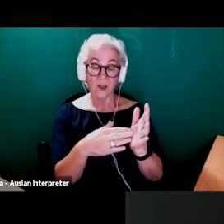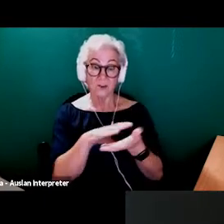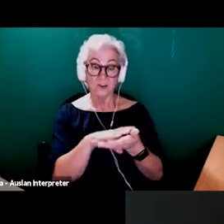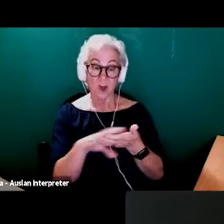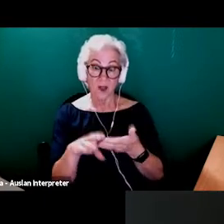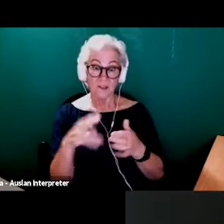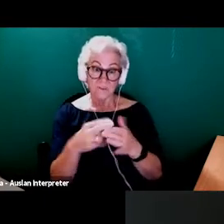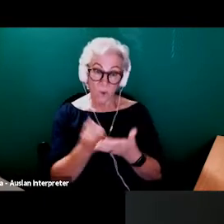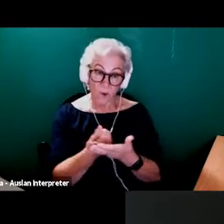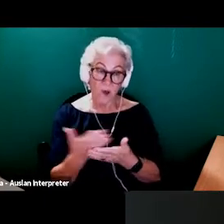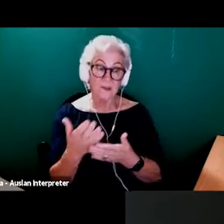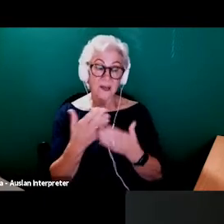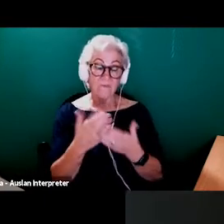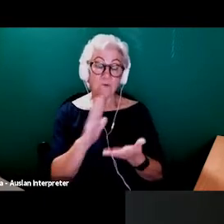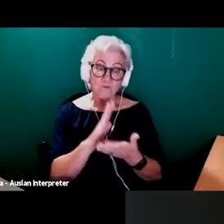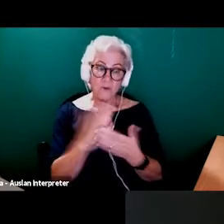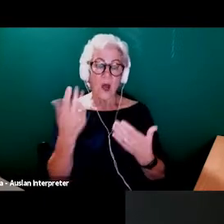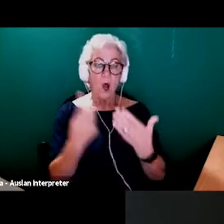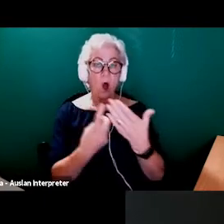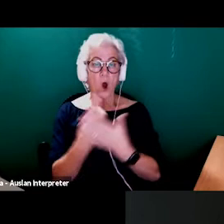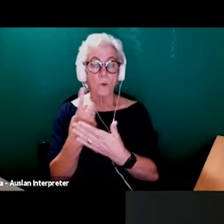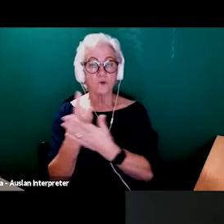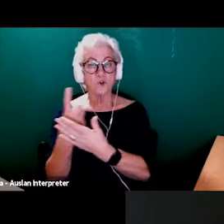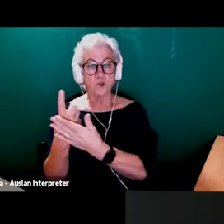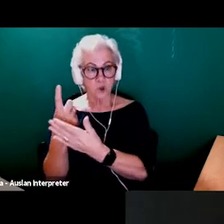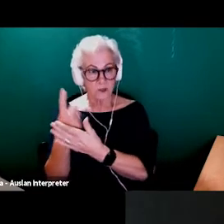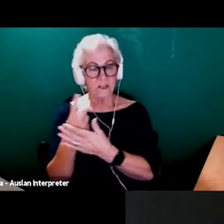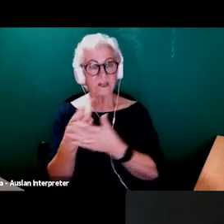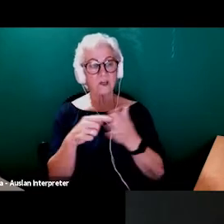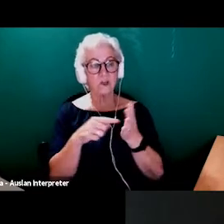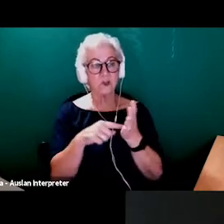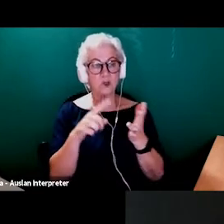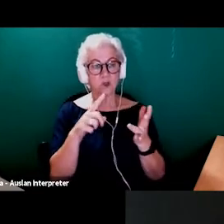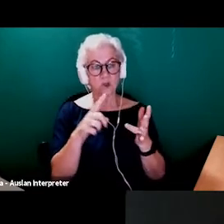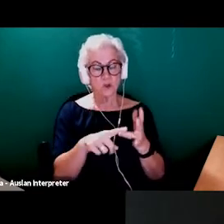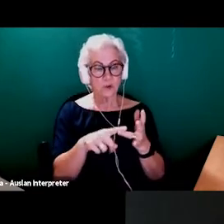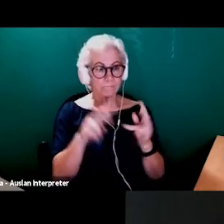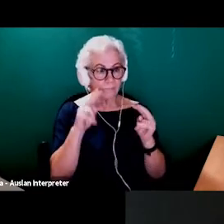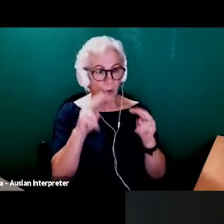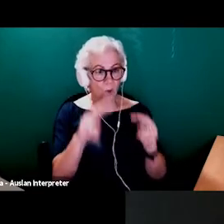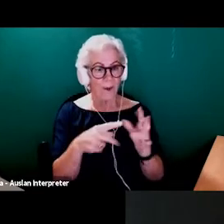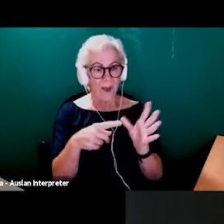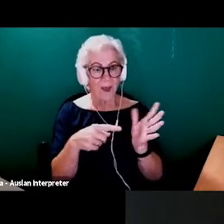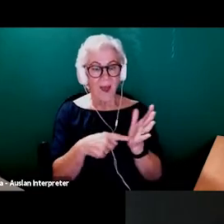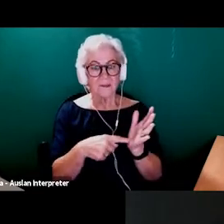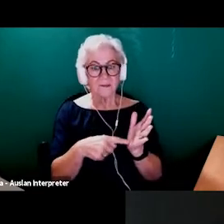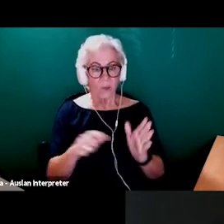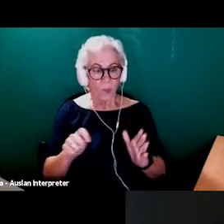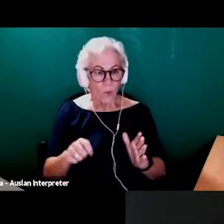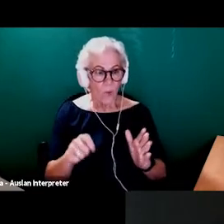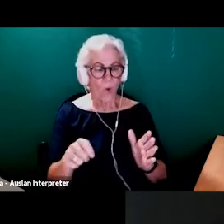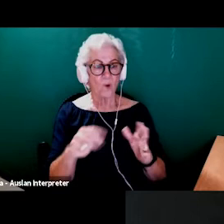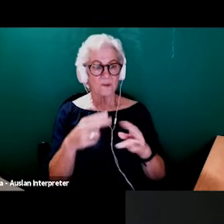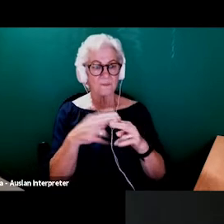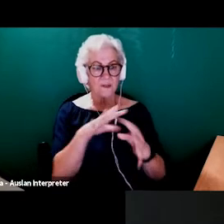And there are real opportunities here to reduce the extent of this engagement with the criminal justice system. And there are many